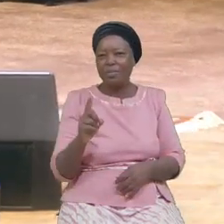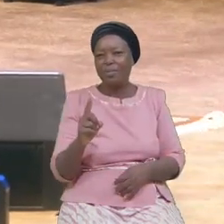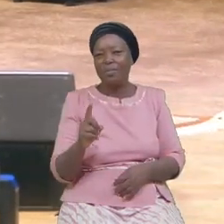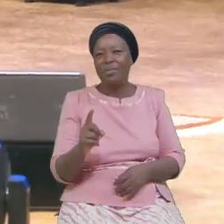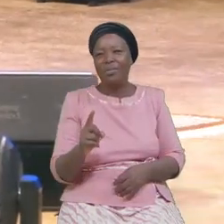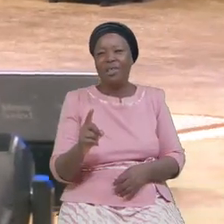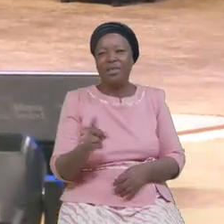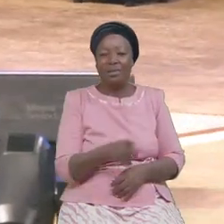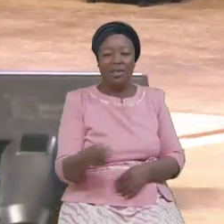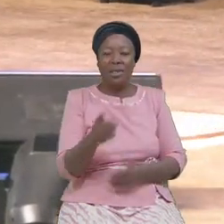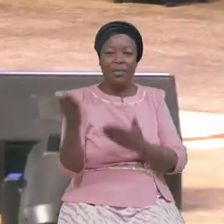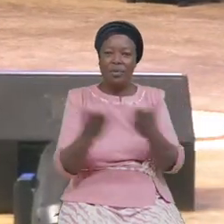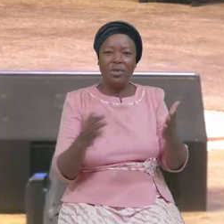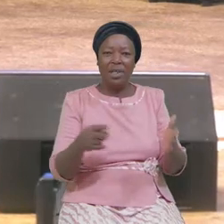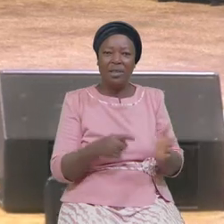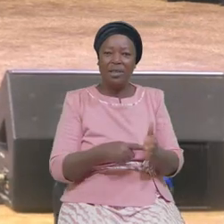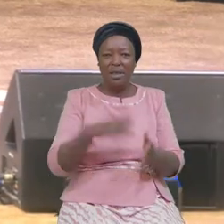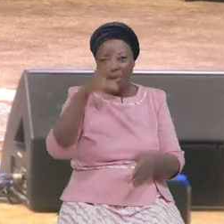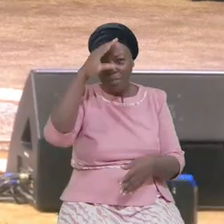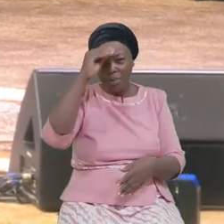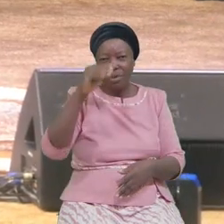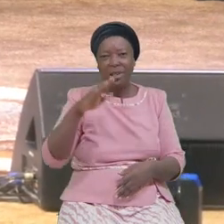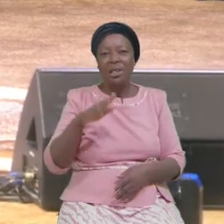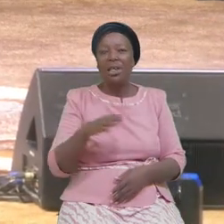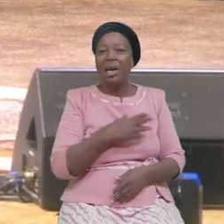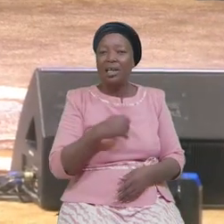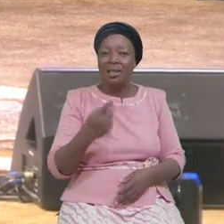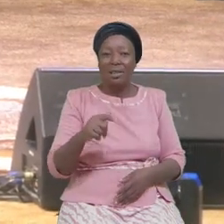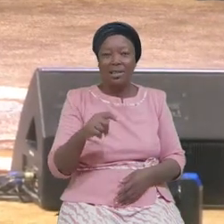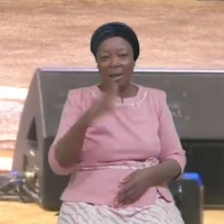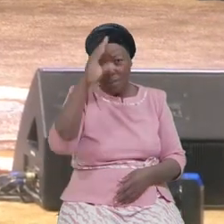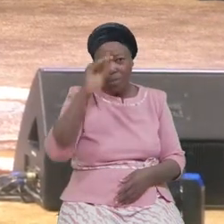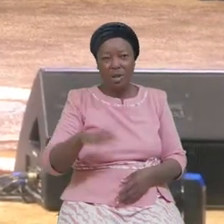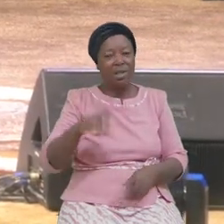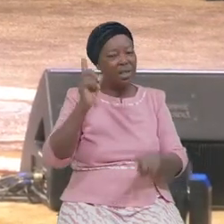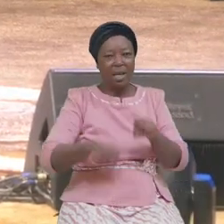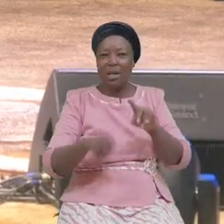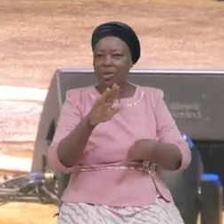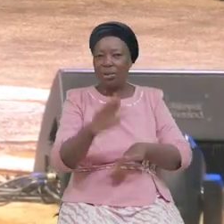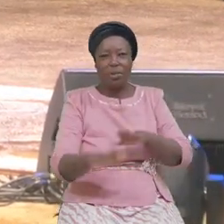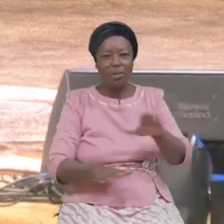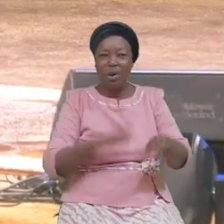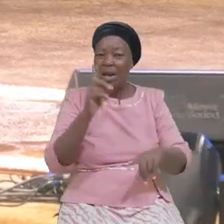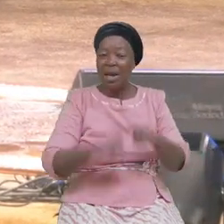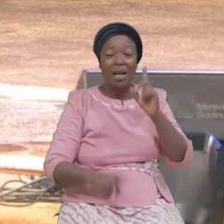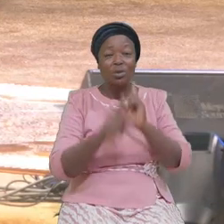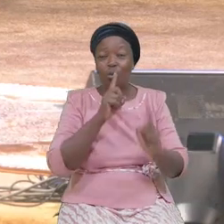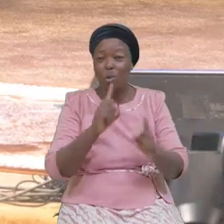they brought this child, and the child could not walk, could not talk.